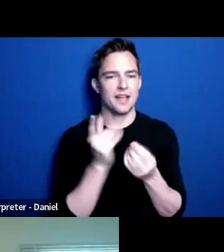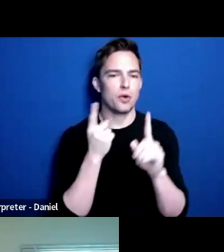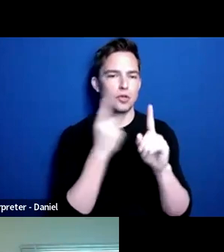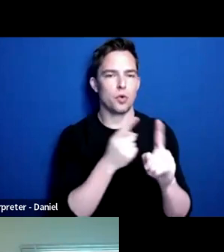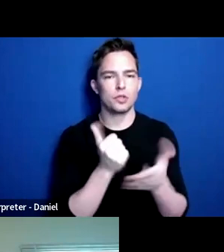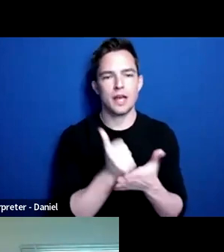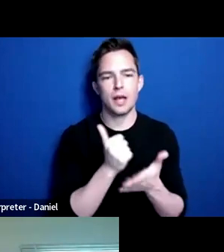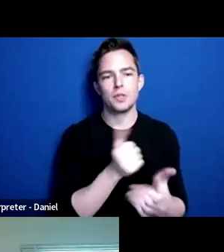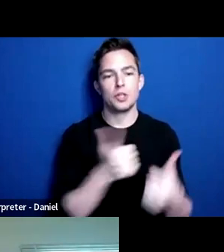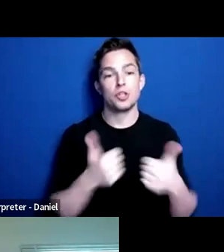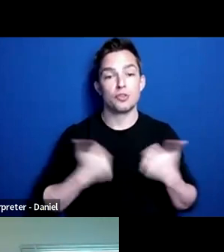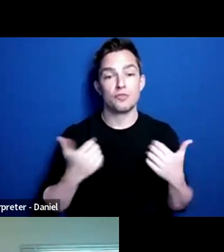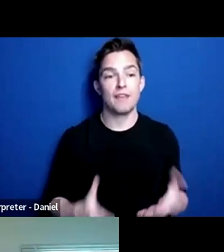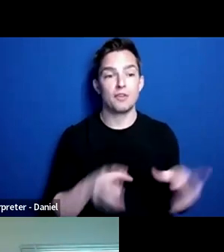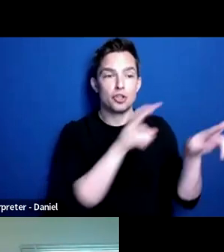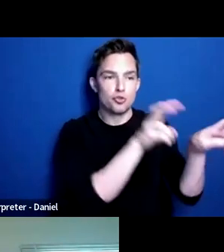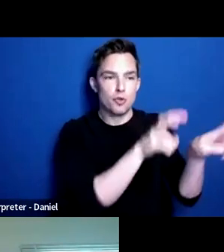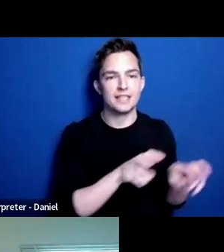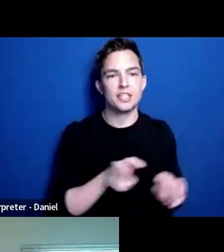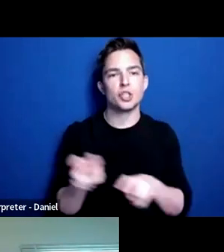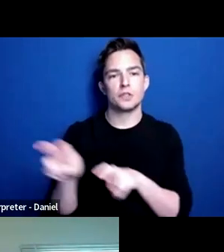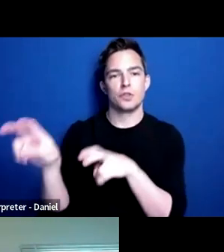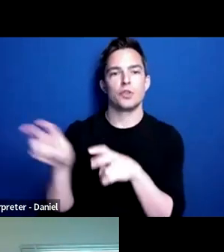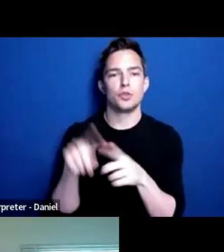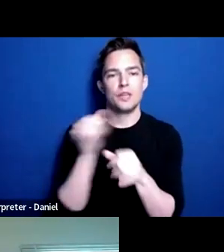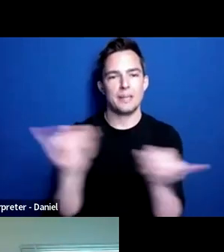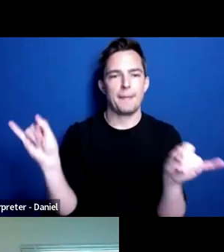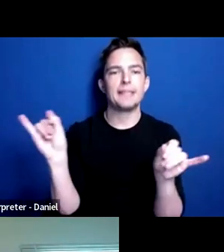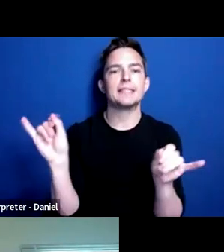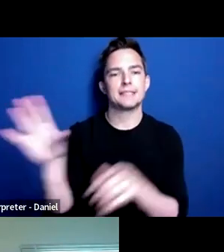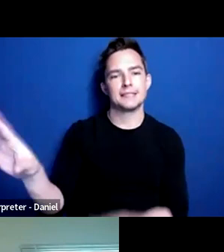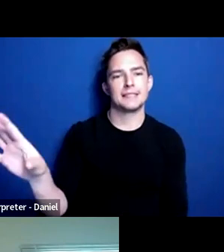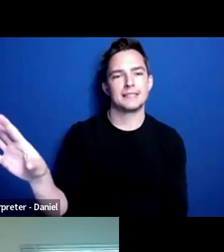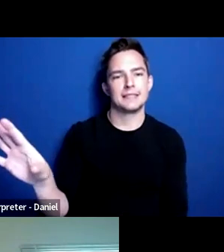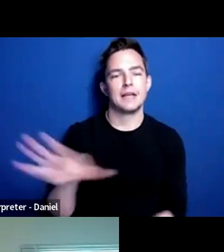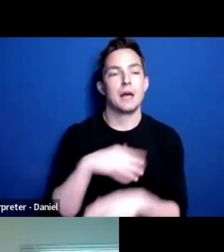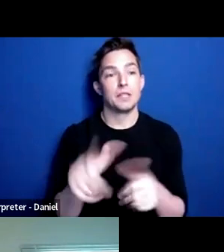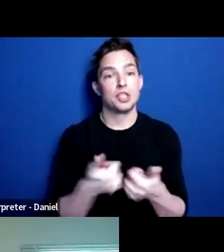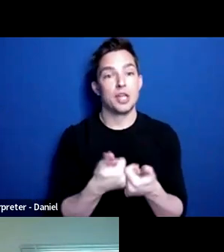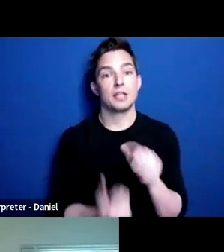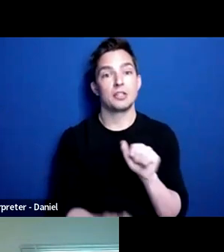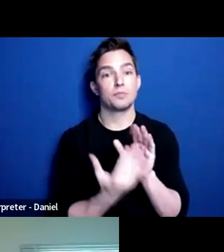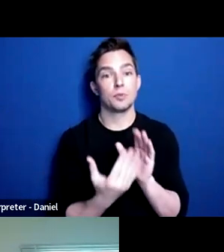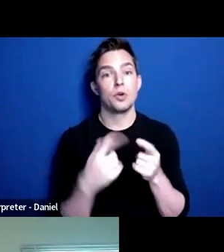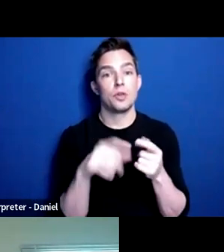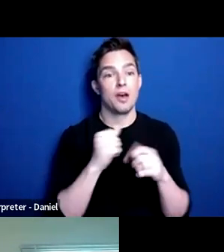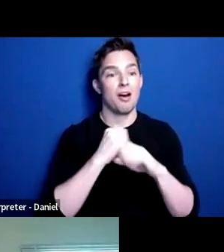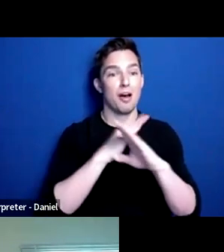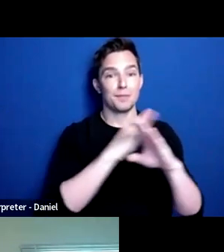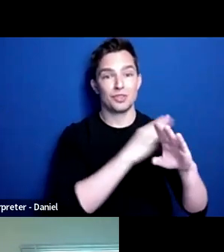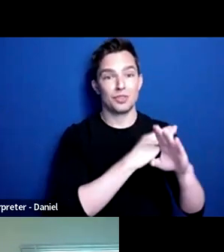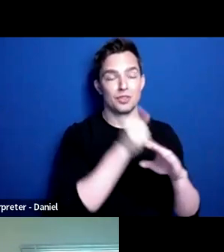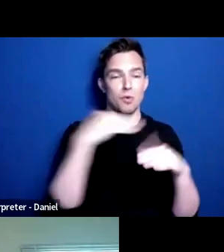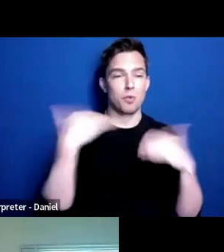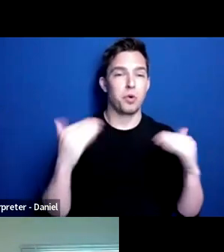help survivors transition into independence. But the challenge is when the obstacles are so